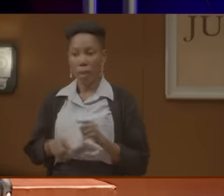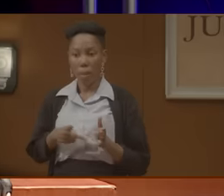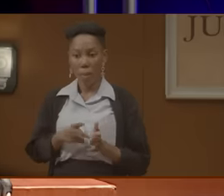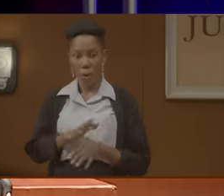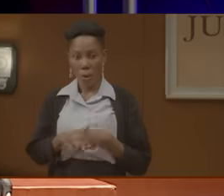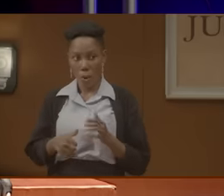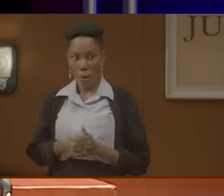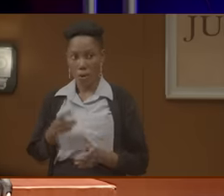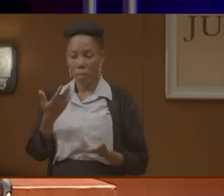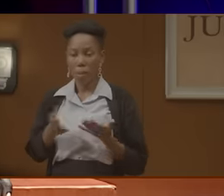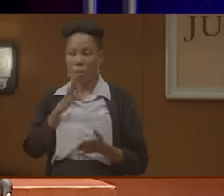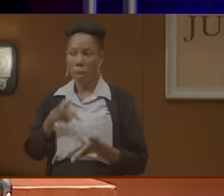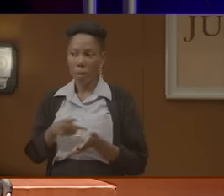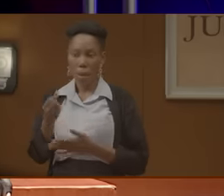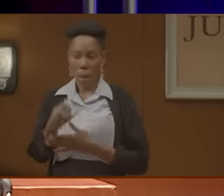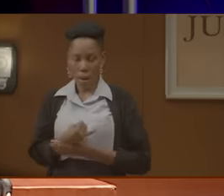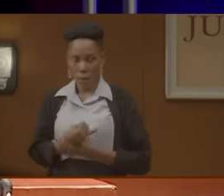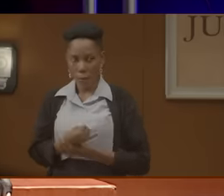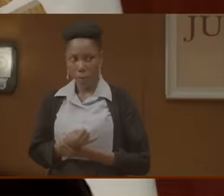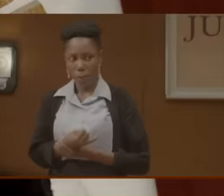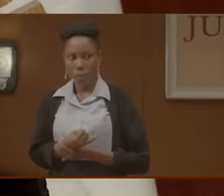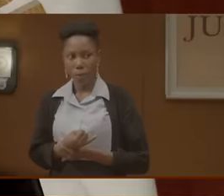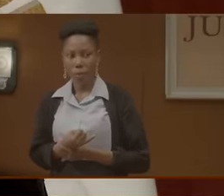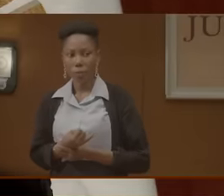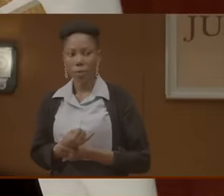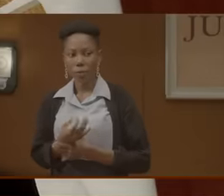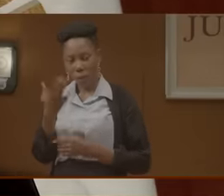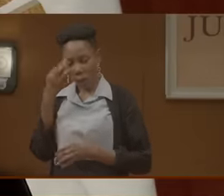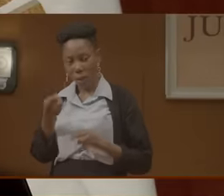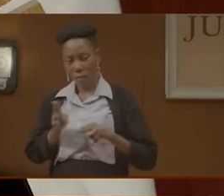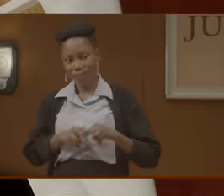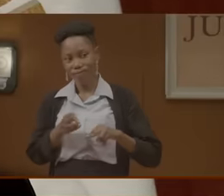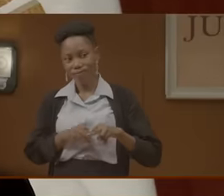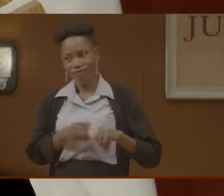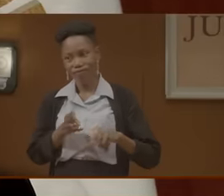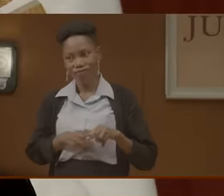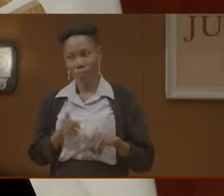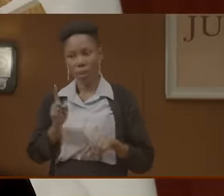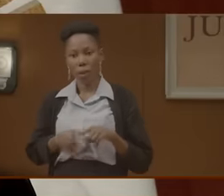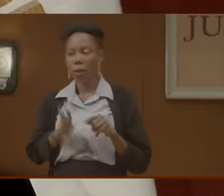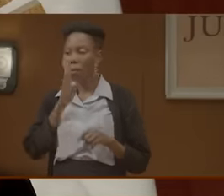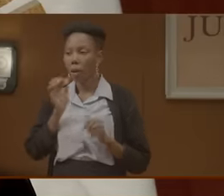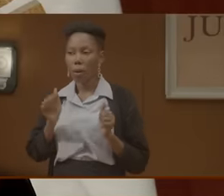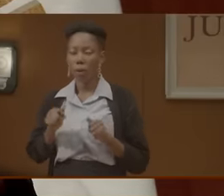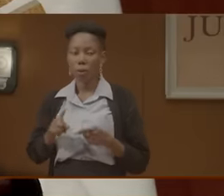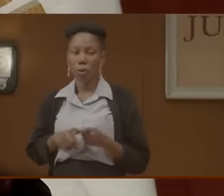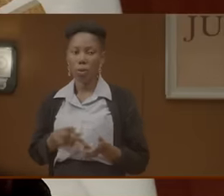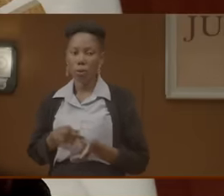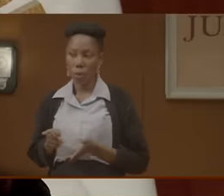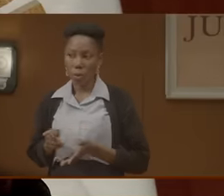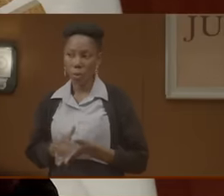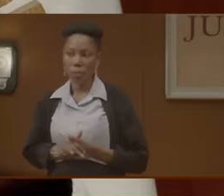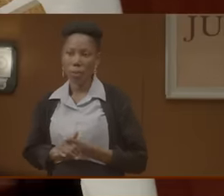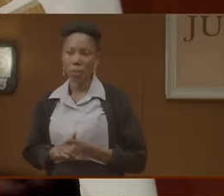now, give them something so that they'll keep on giving them. Because, you know, if you accumulate to a certain period, they will not give them